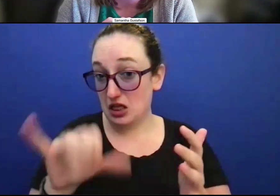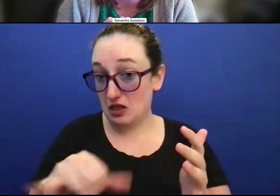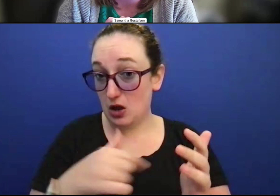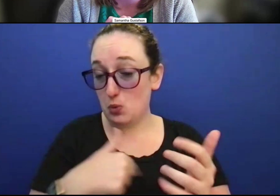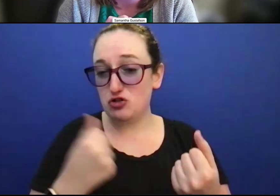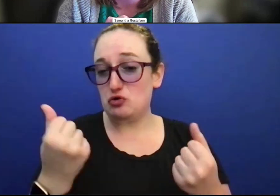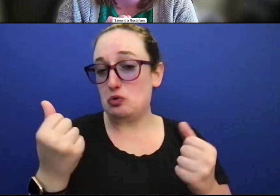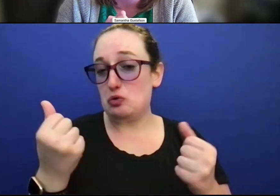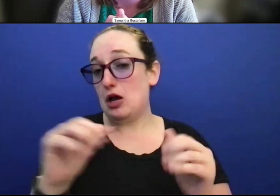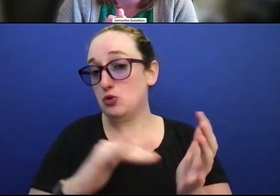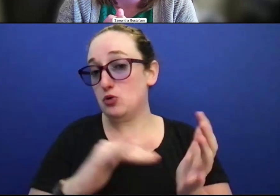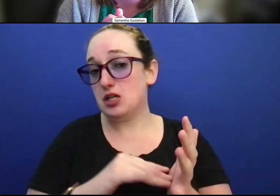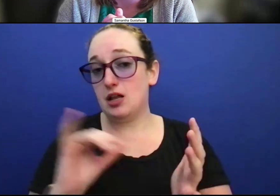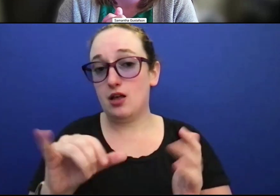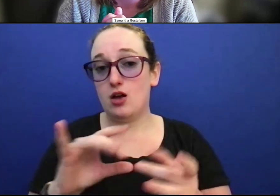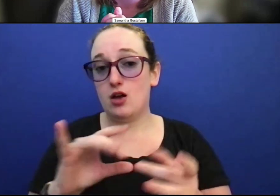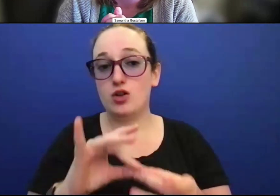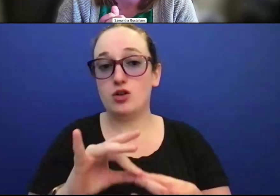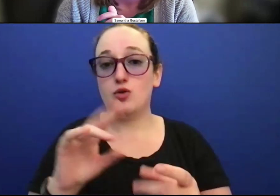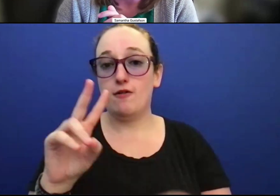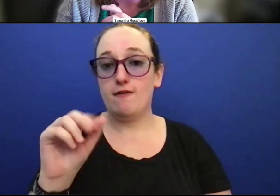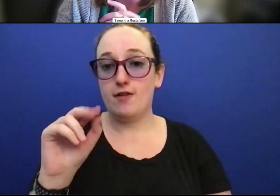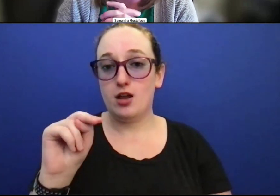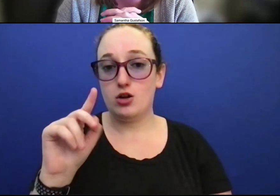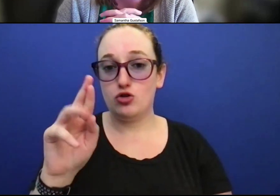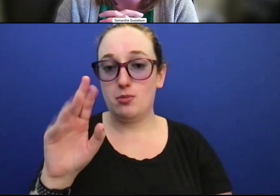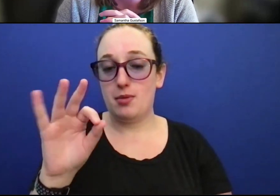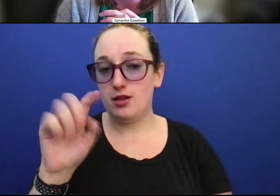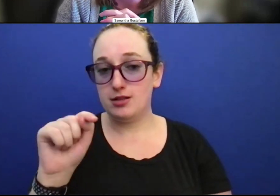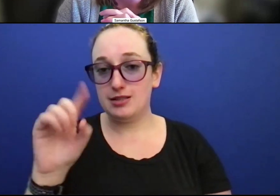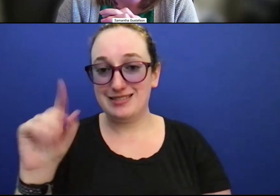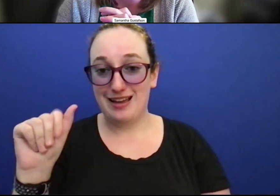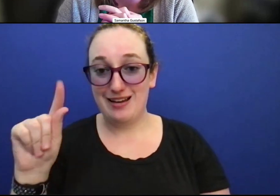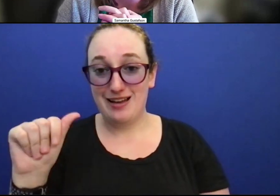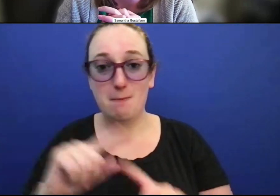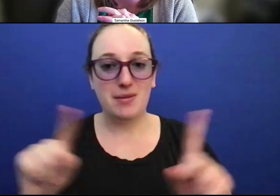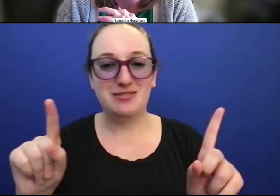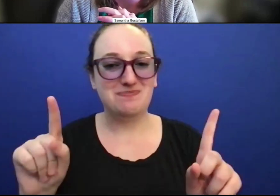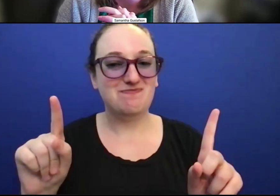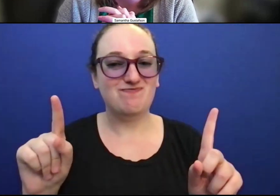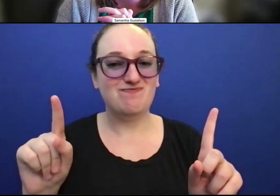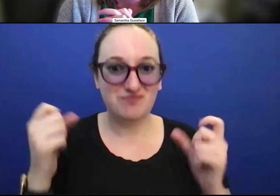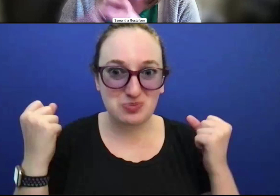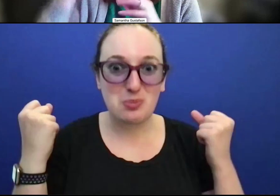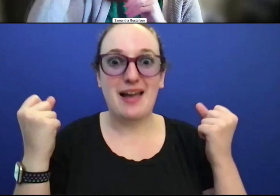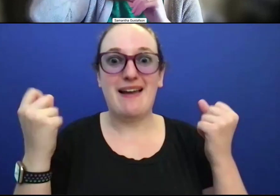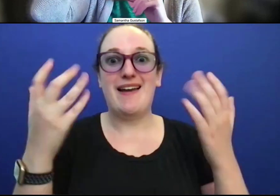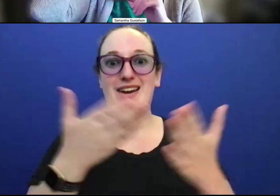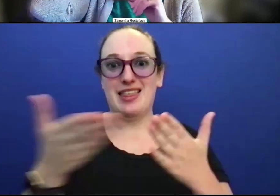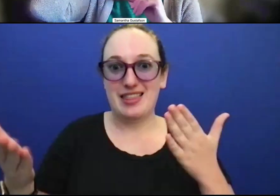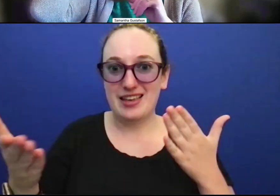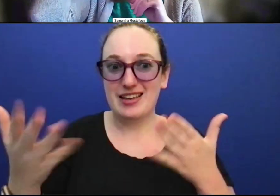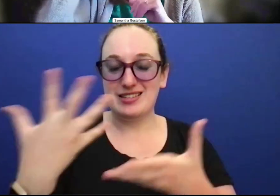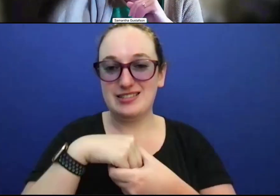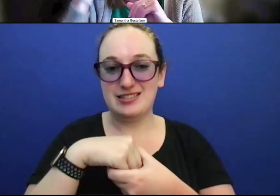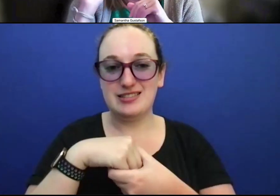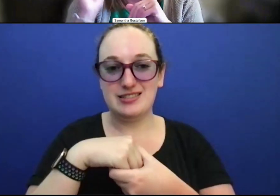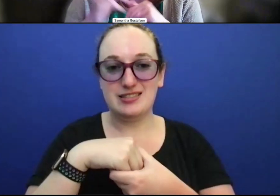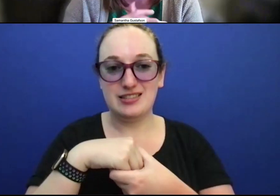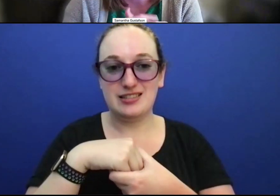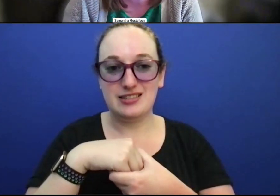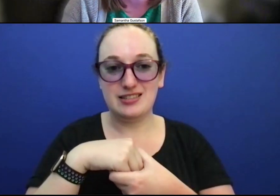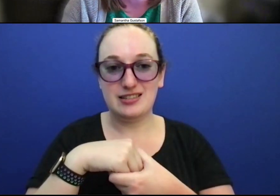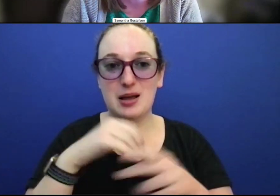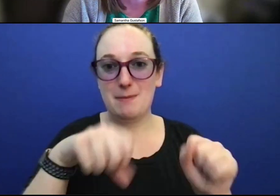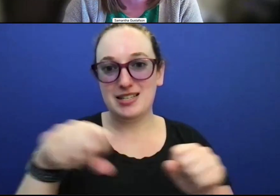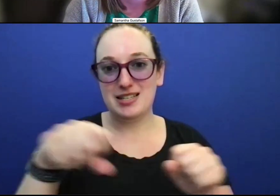looking at that question with the Vanderbilt data, and it was just much too messy. There's so many factors that go in, or that are